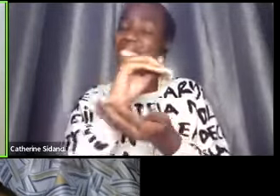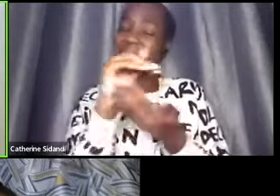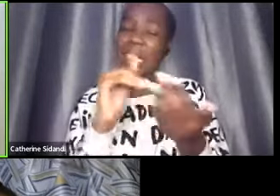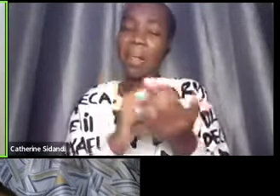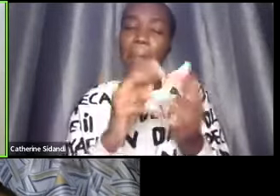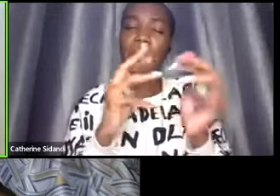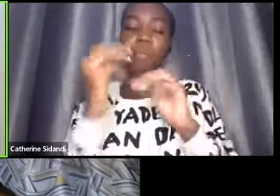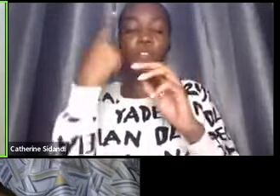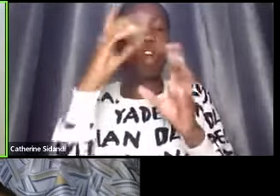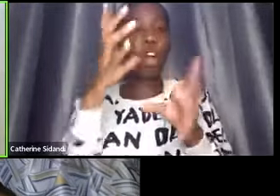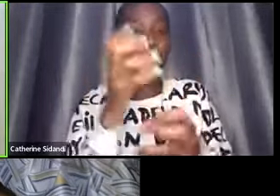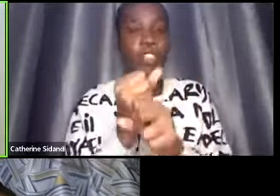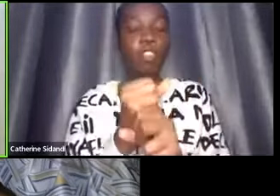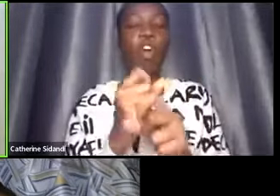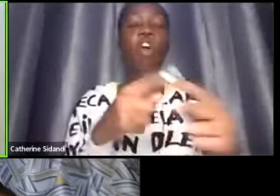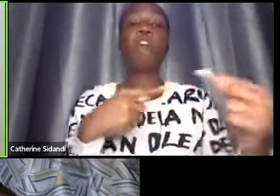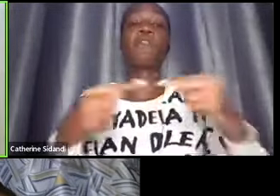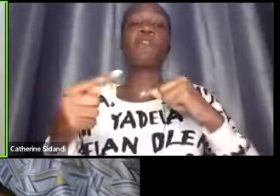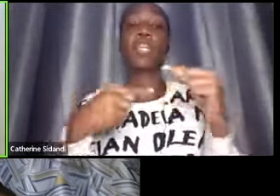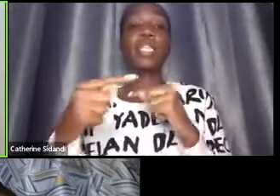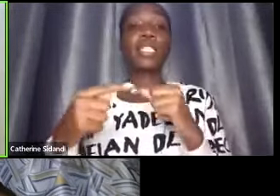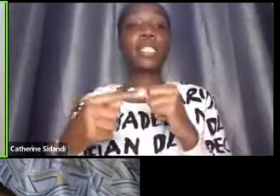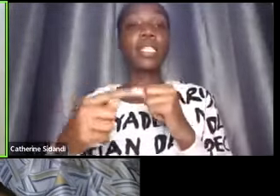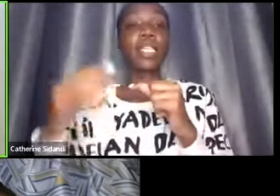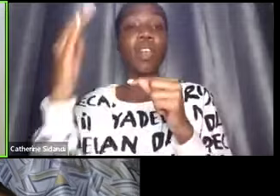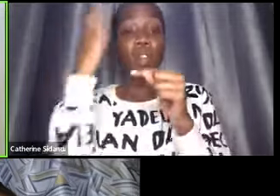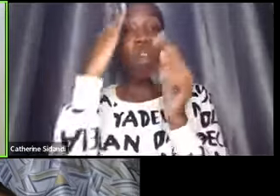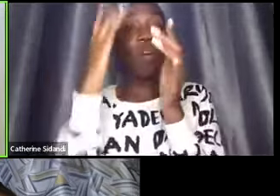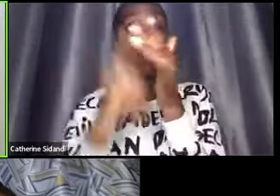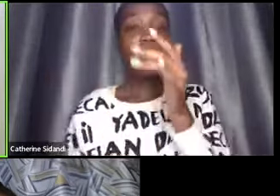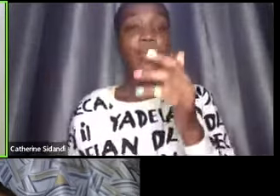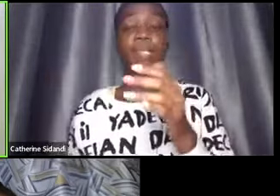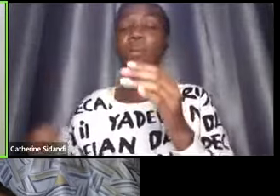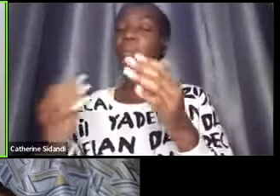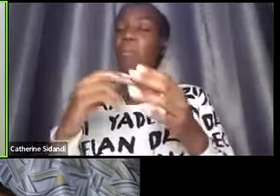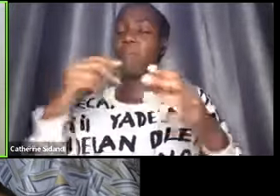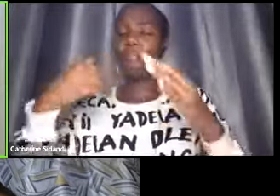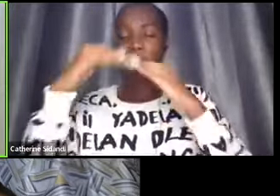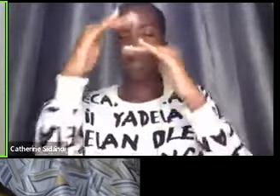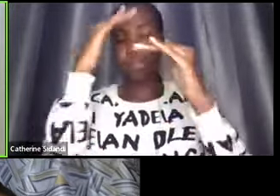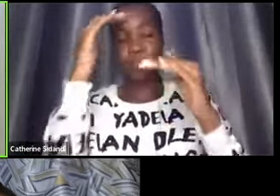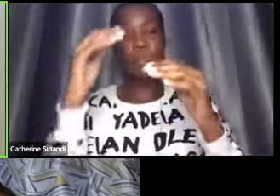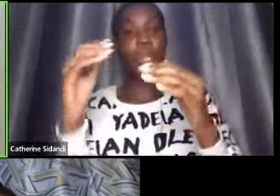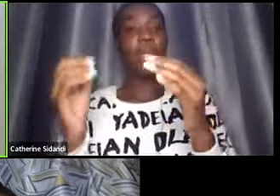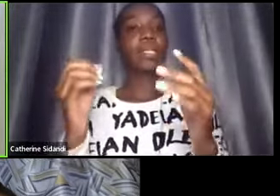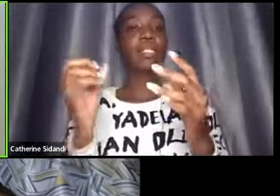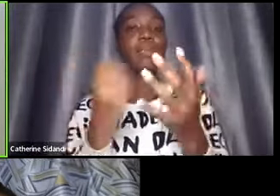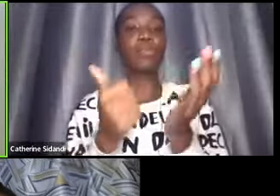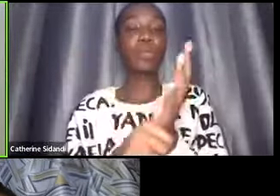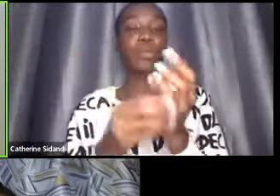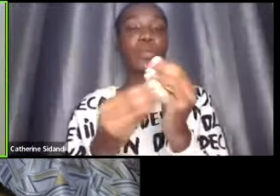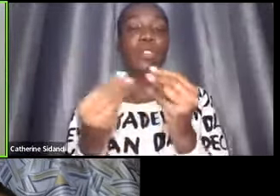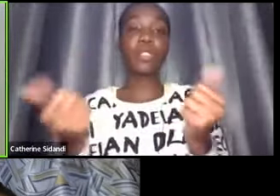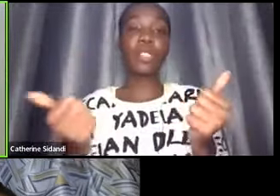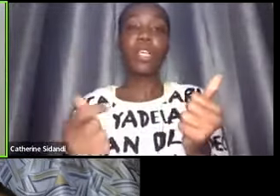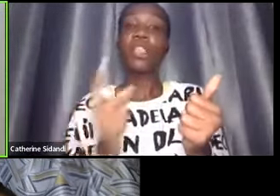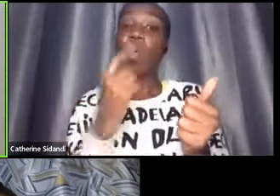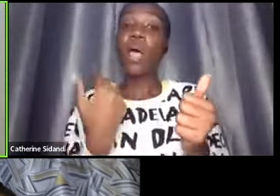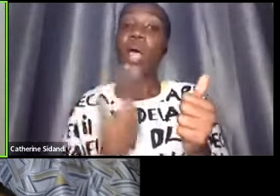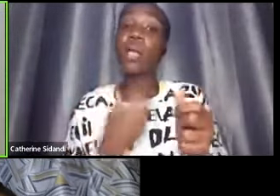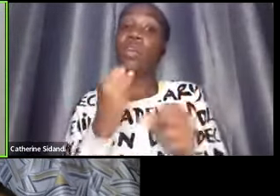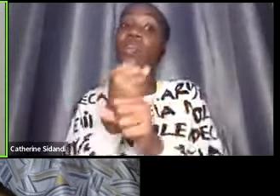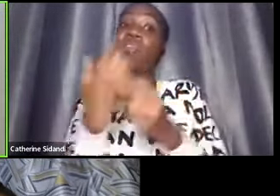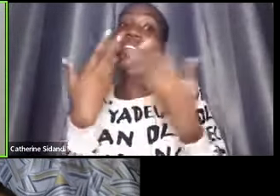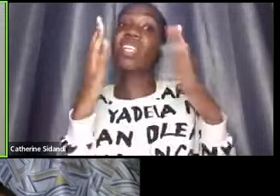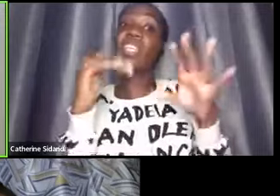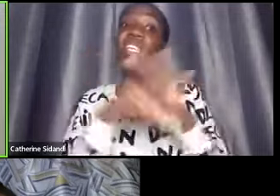Organizational Conflict, which is known as executive mediation, where we try to resolve conflicts. And we have applied in some supermarkets here in Kenya